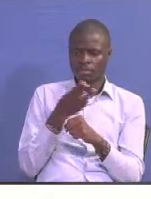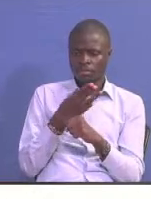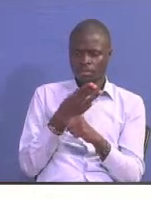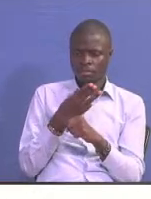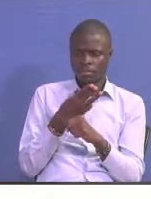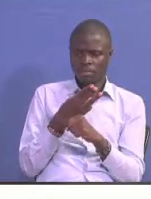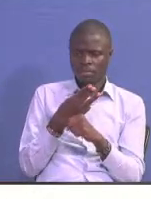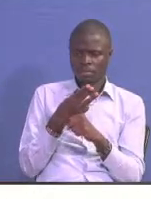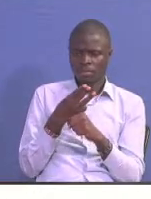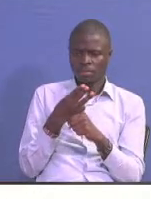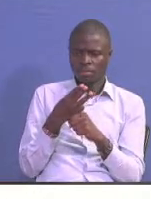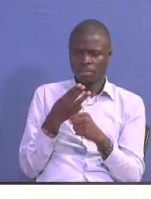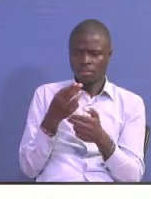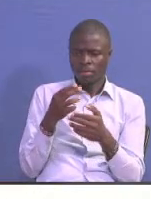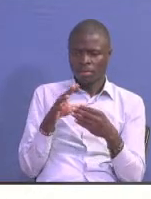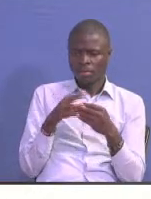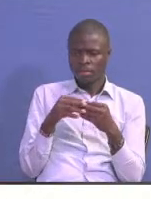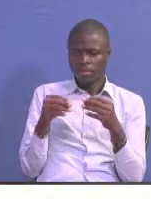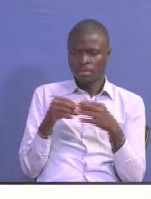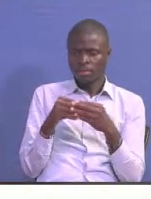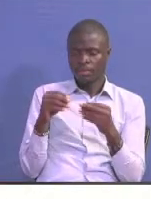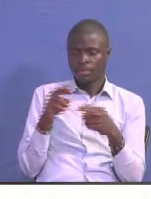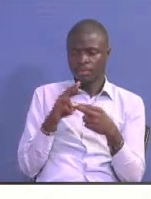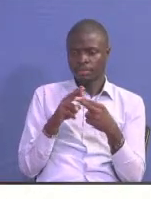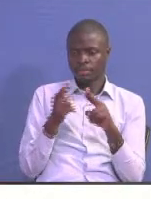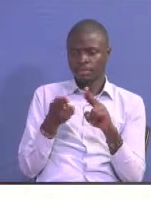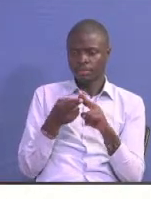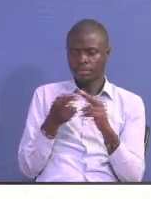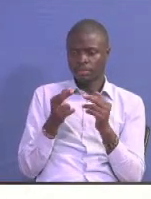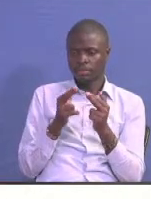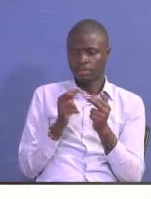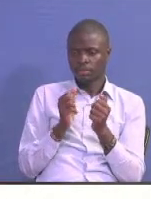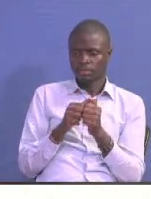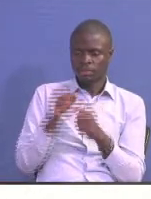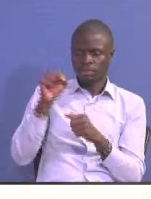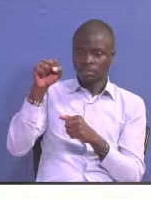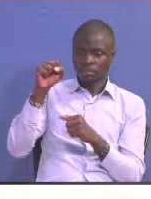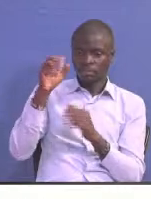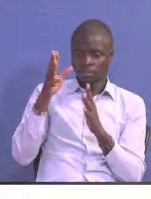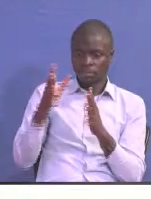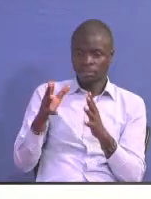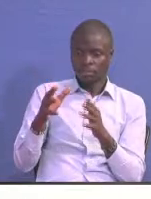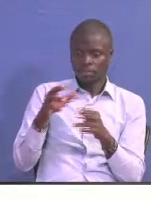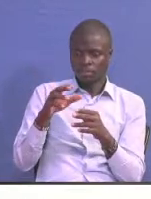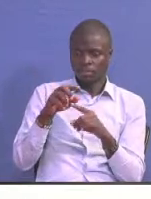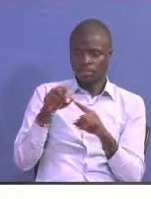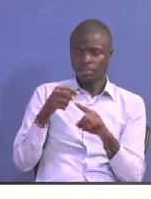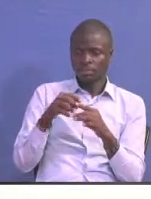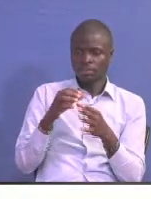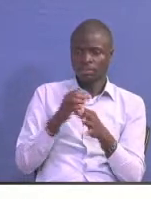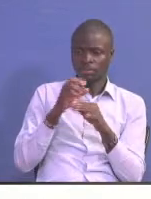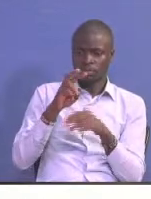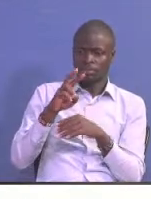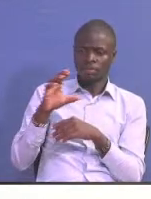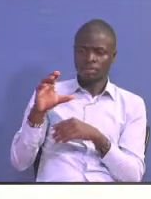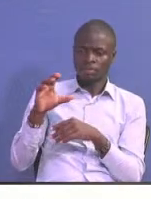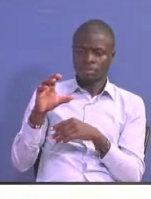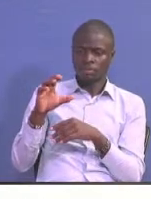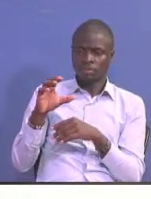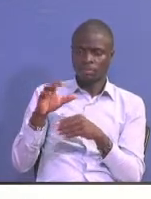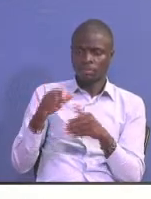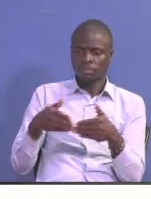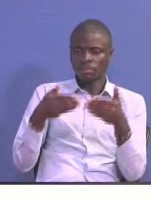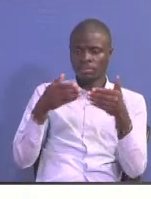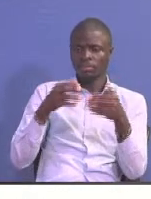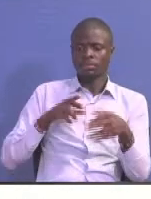then forge relationship, particularly with politicians? Because when our Vice Chancellor and the team present